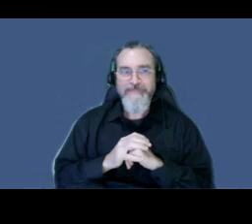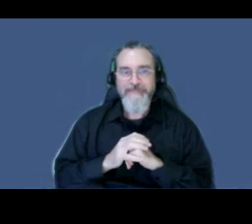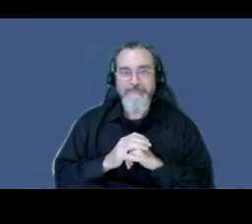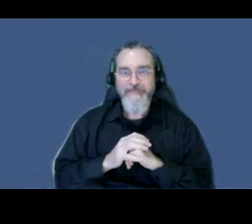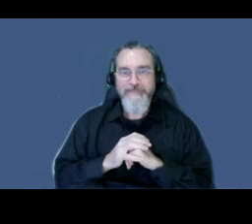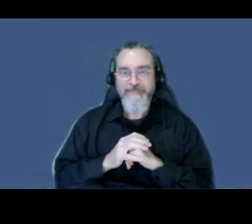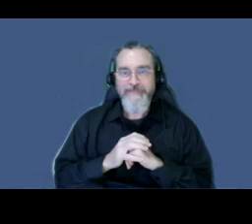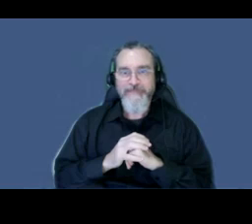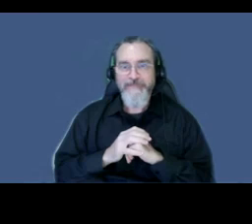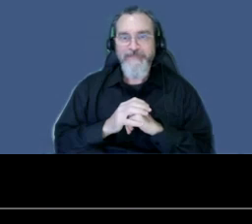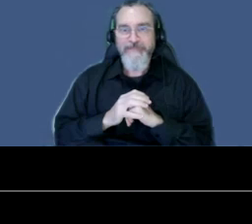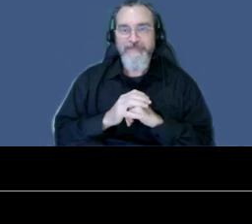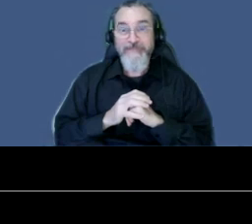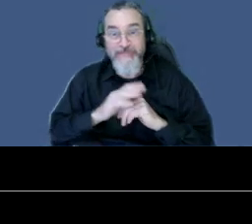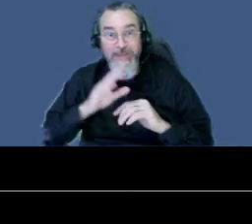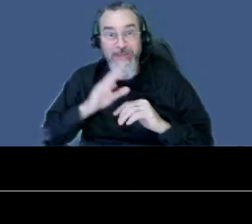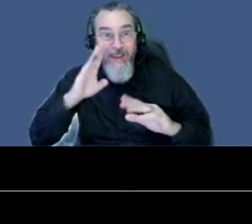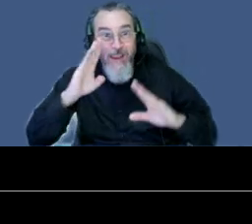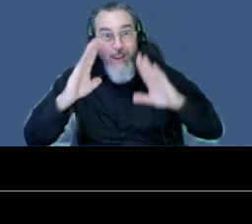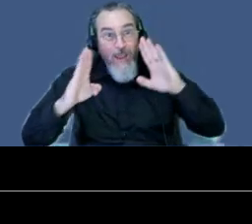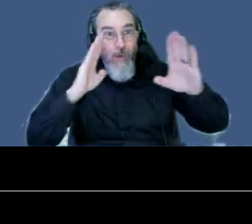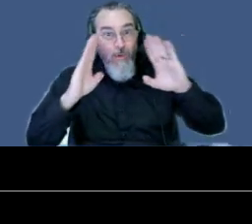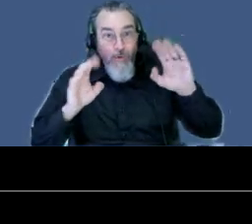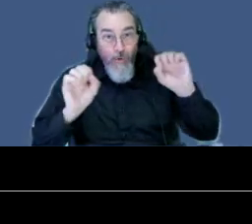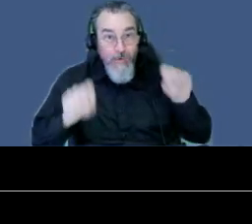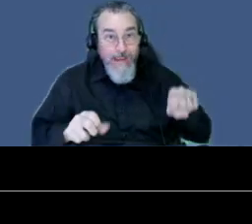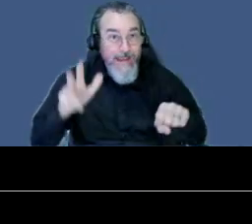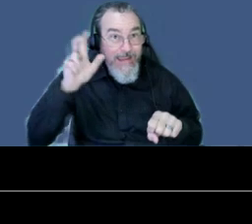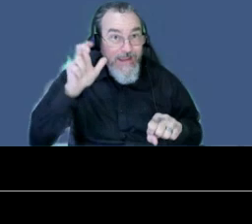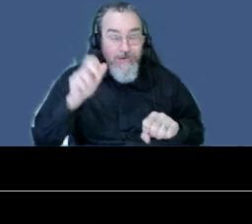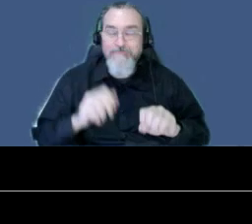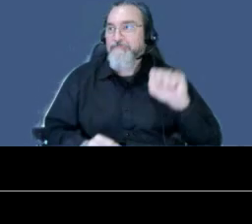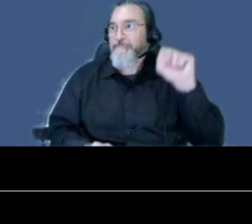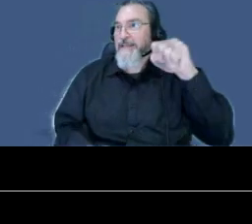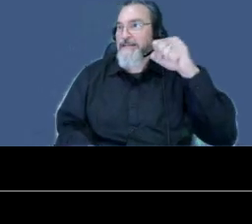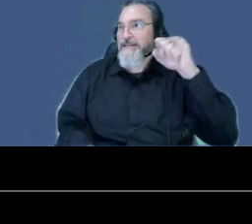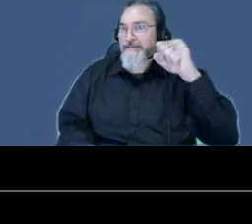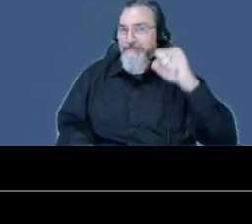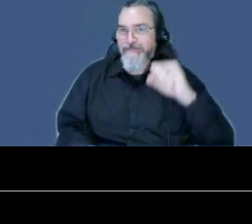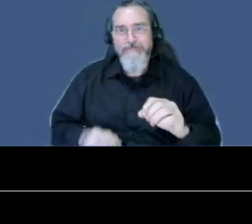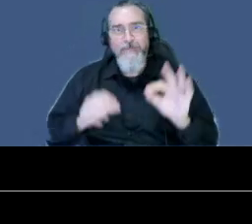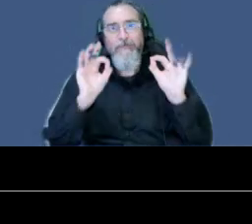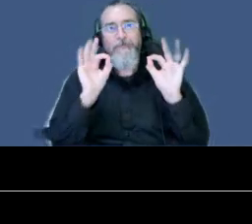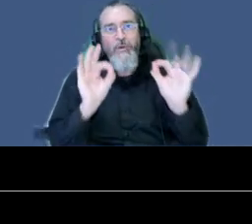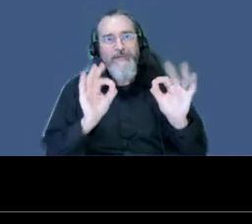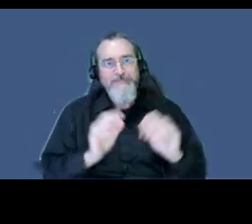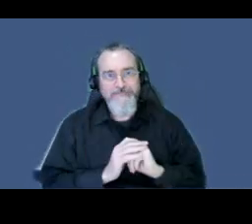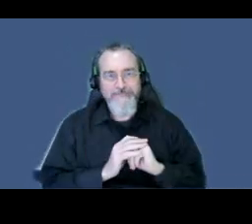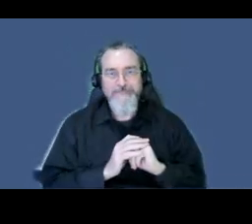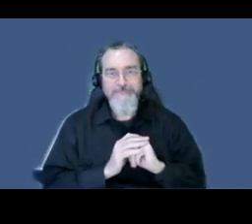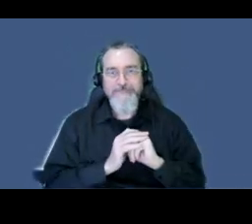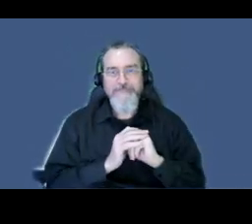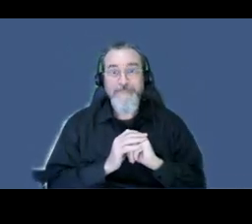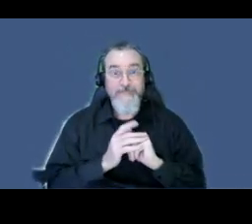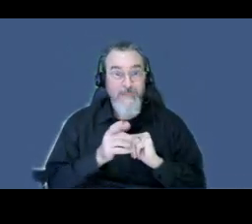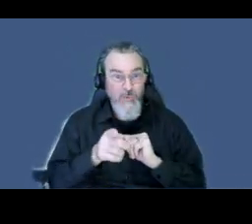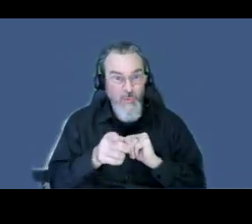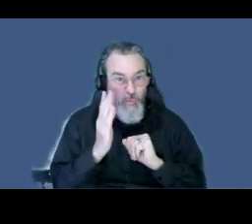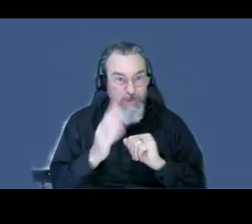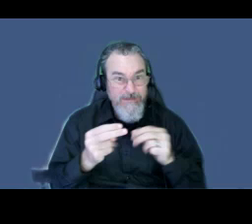Let's see. Hello, everyone. Can you hear me? Yeah. Oh, perfect. Are you going to advance the slides?